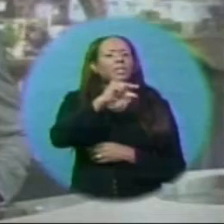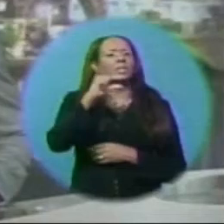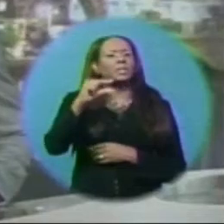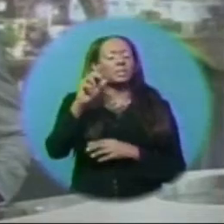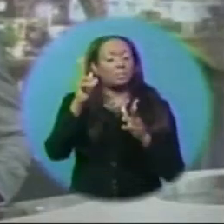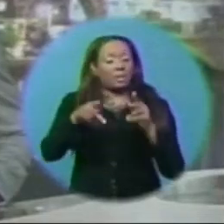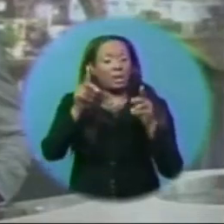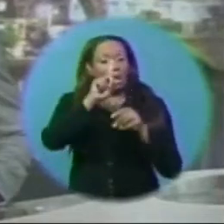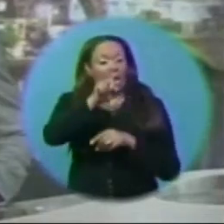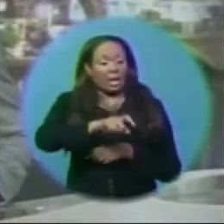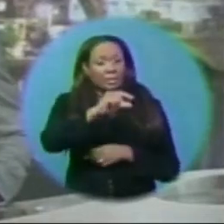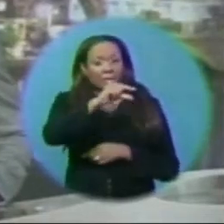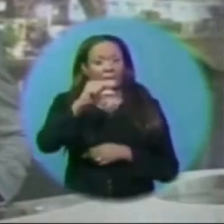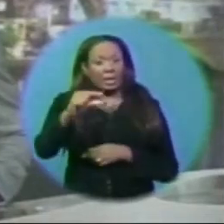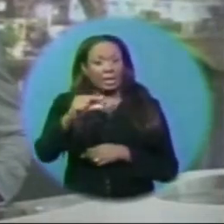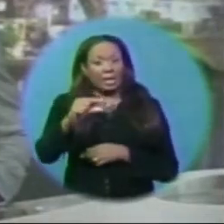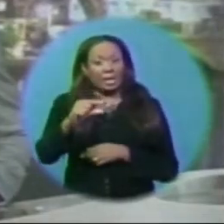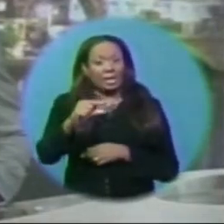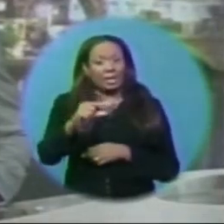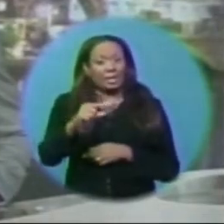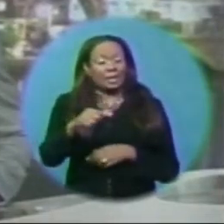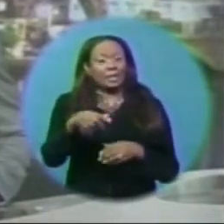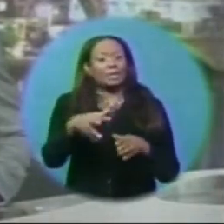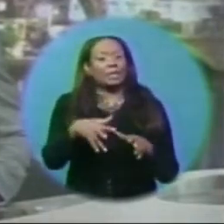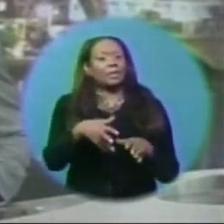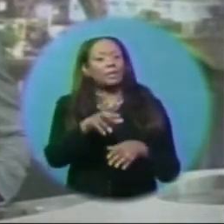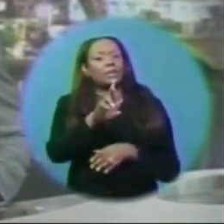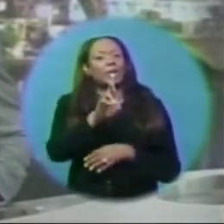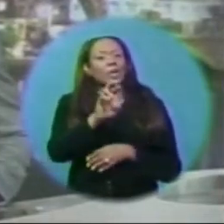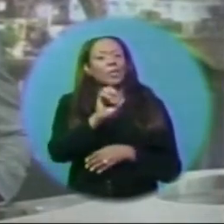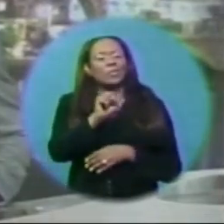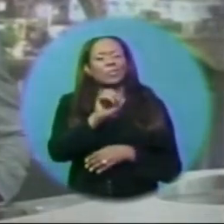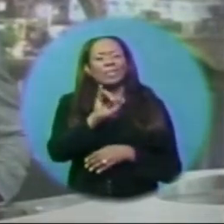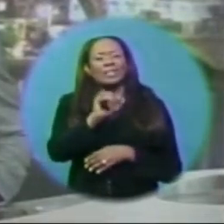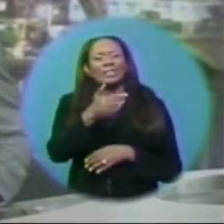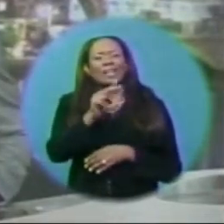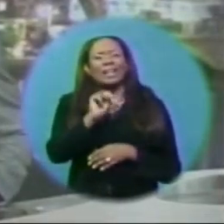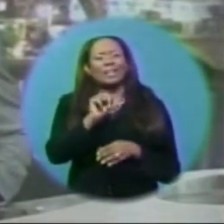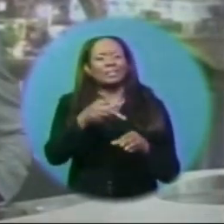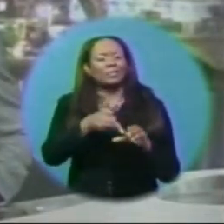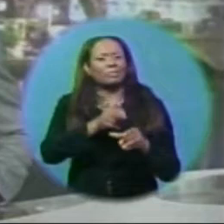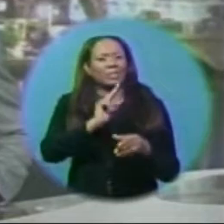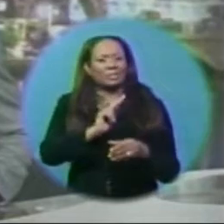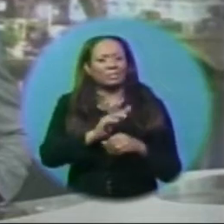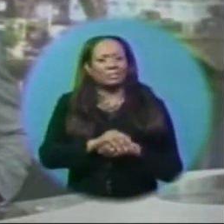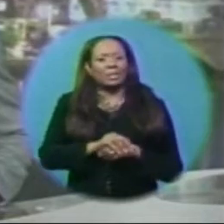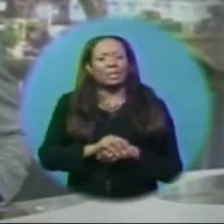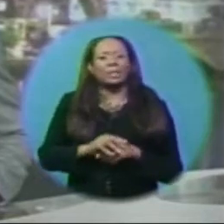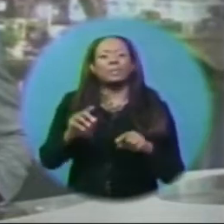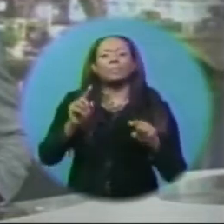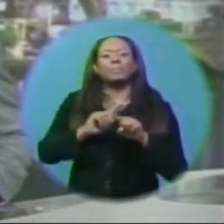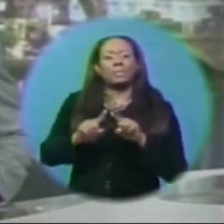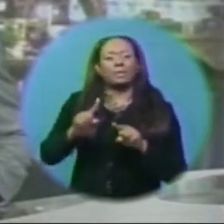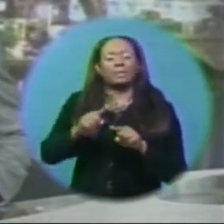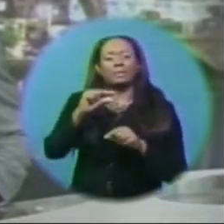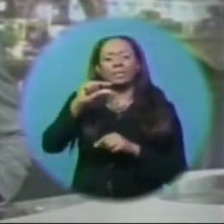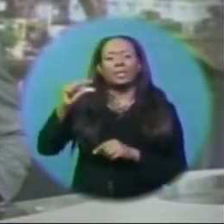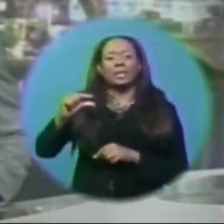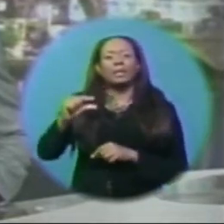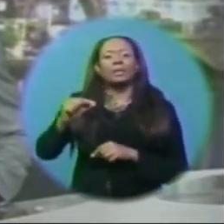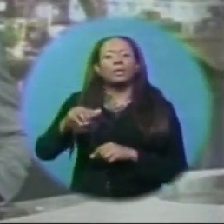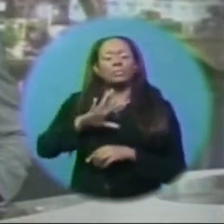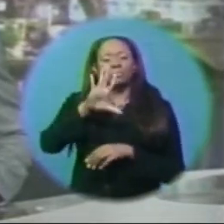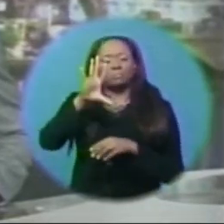saying instead that it was very unusual to have a Governor General in position for such a long time. Dame Perlette Louise was sworn in on